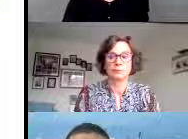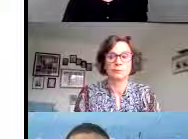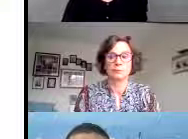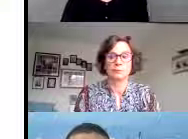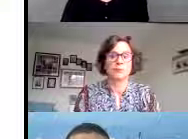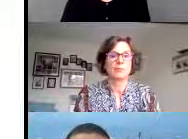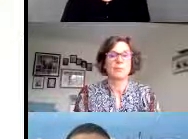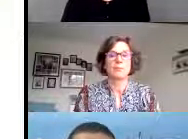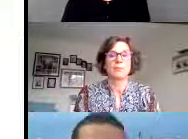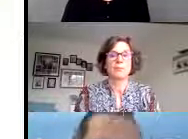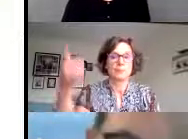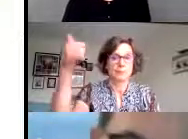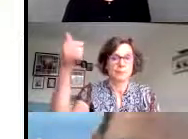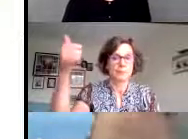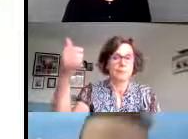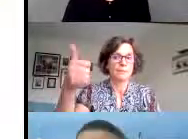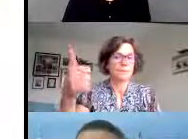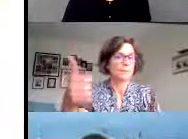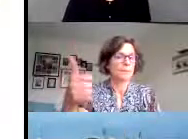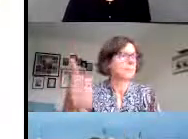All right, should I go ahead and get started? Are we all set?